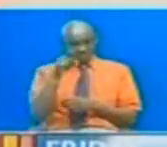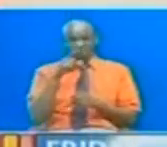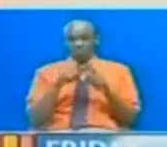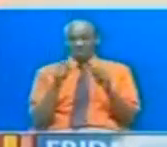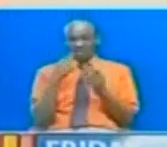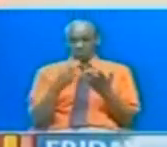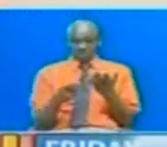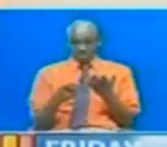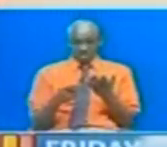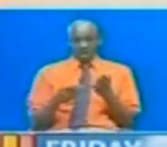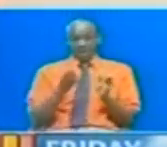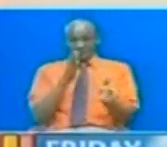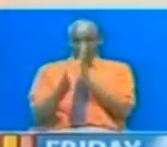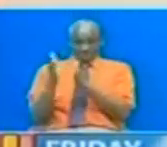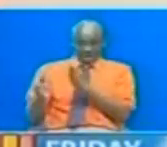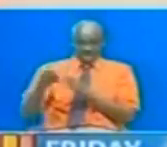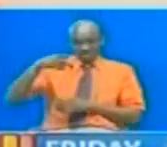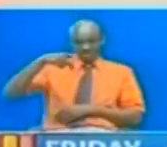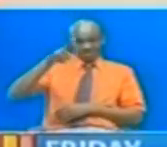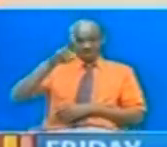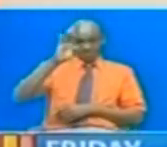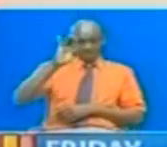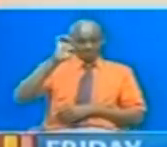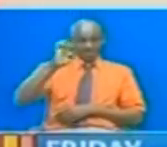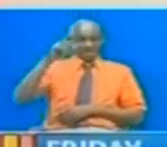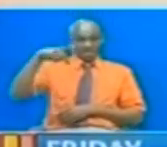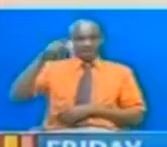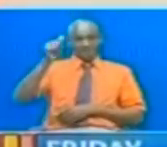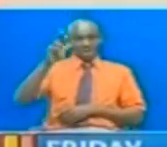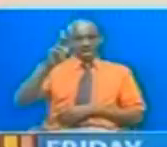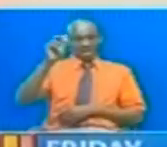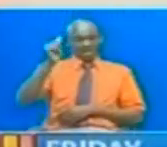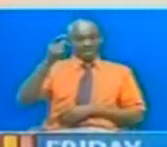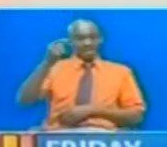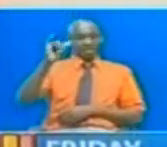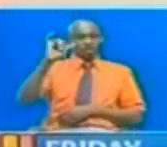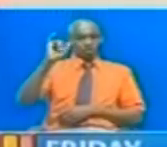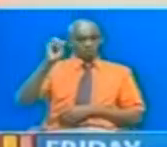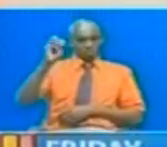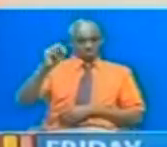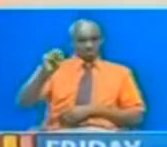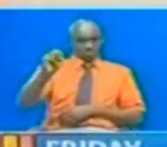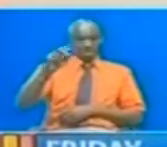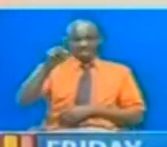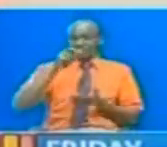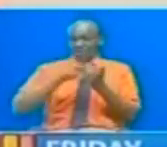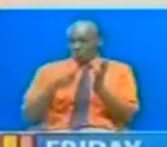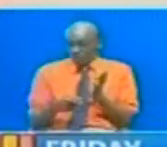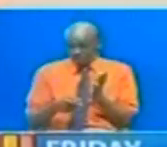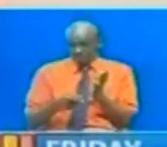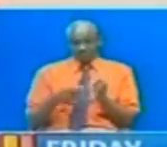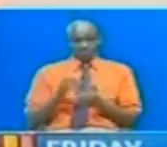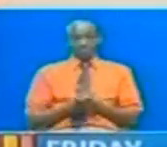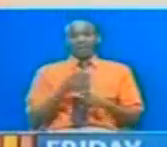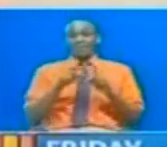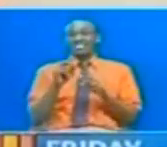word preparation. Preparation. Mm-hmm. We don't talk of preparation. No. Mm-hmm. Preparation. Mm-hmm. But